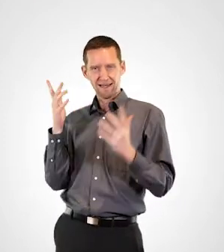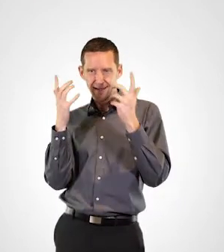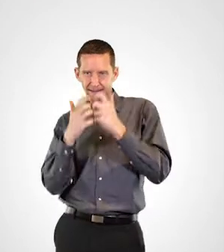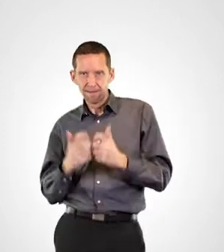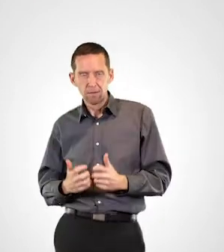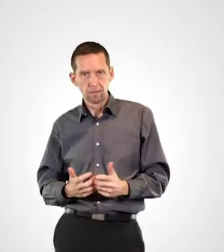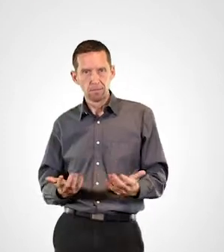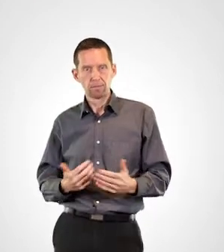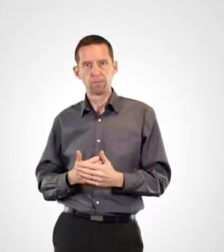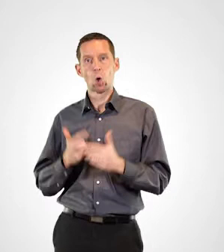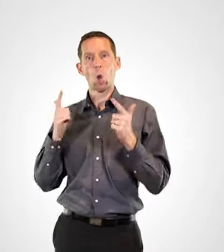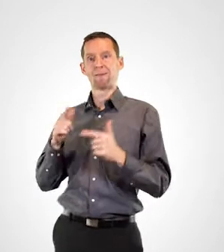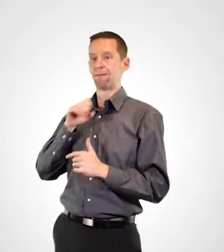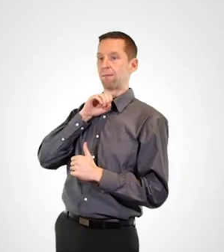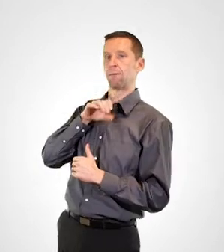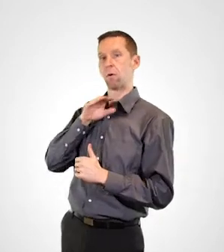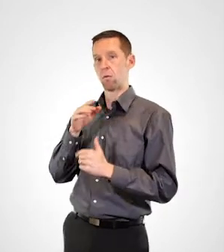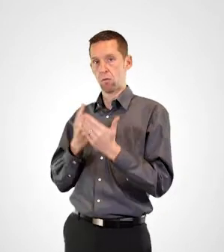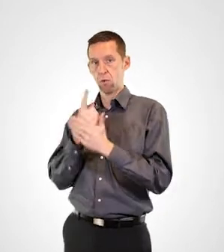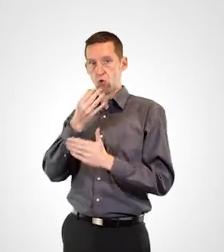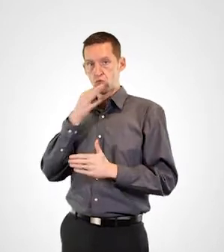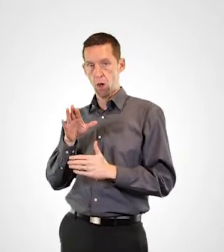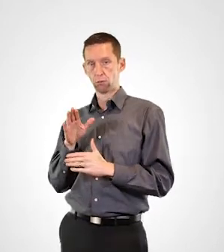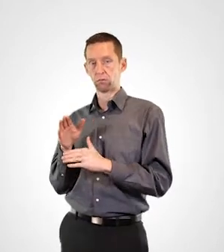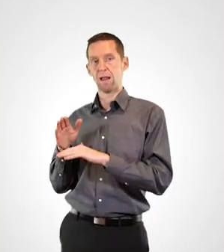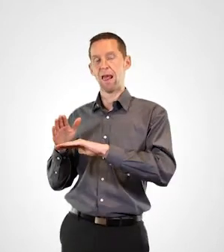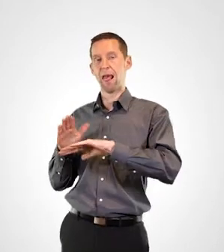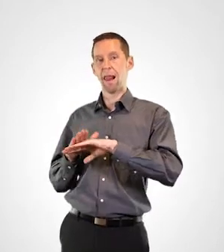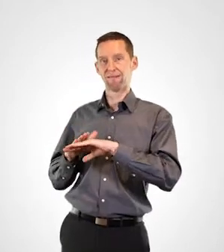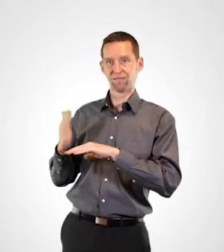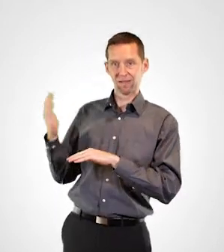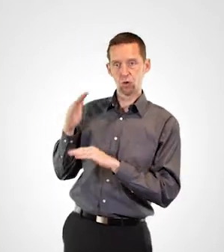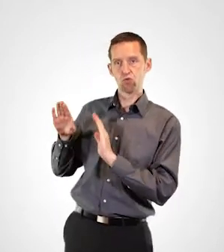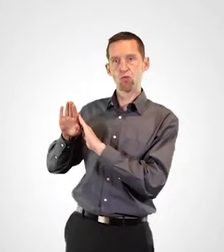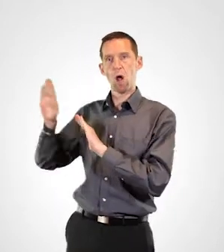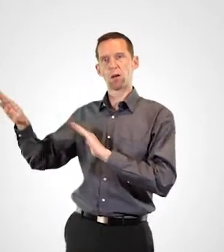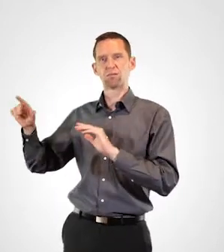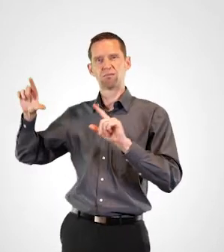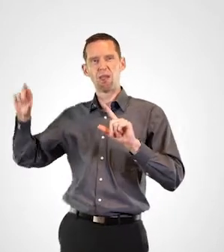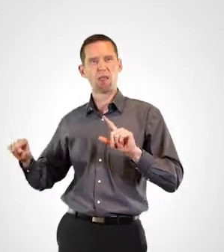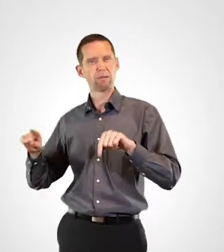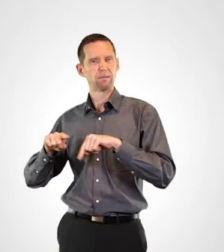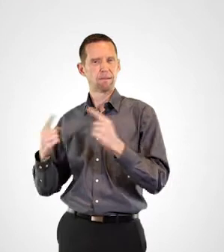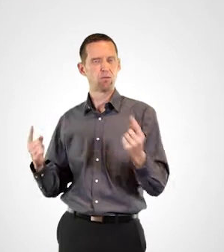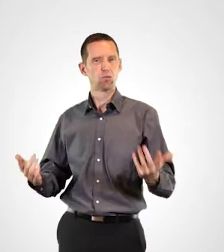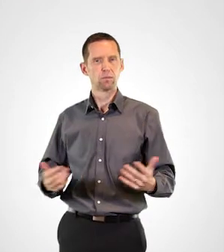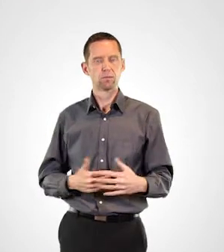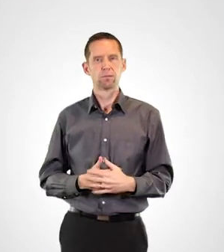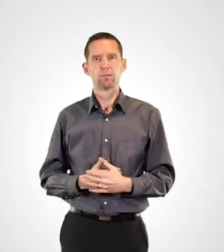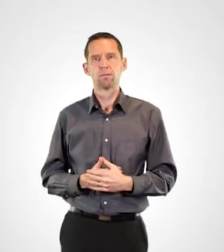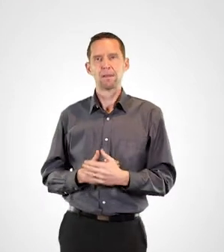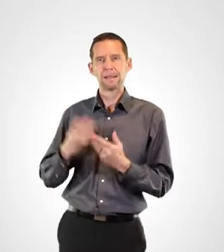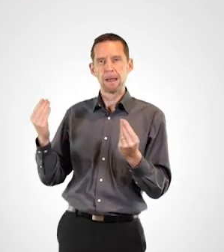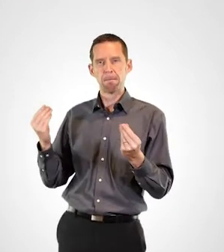fits together. Lots of vocalizations happening for the child on the left, child on the right, lots of holes, lots of things going,